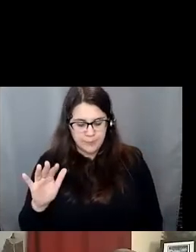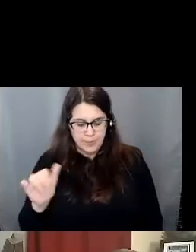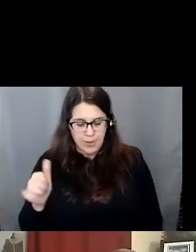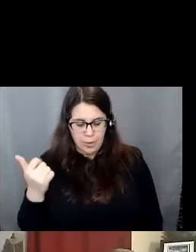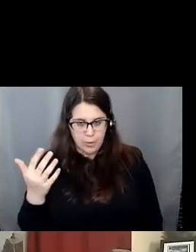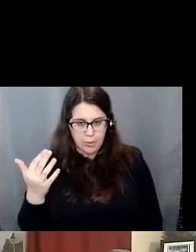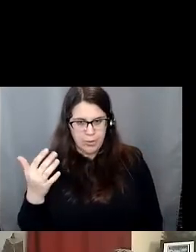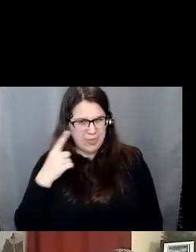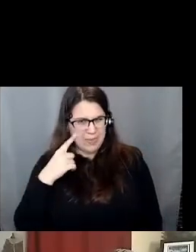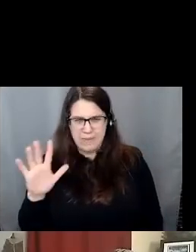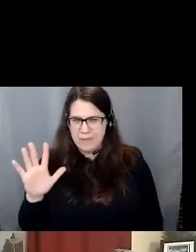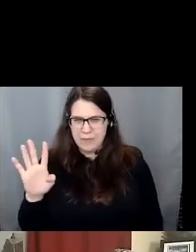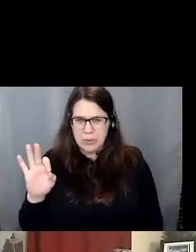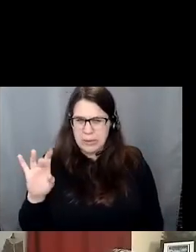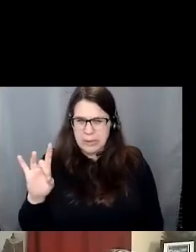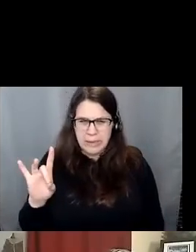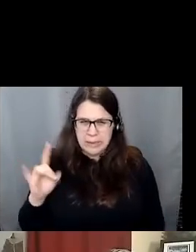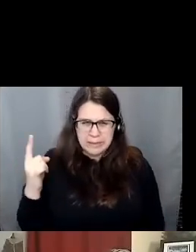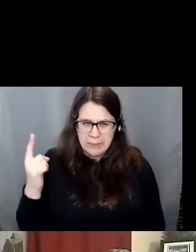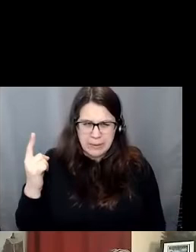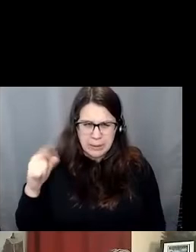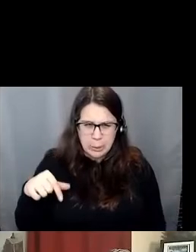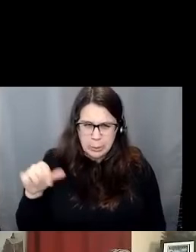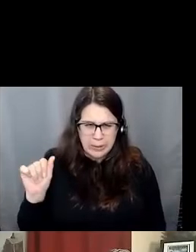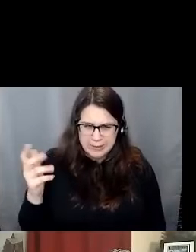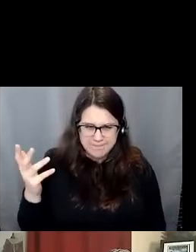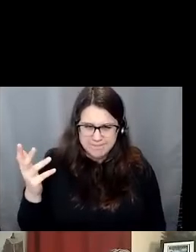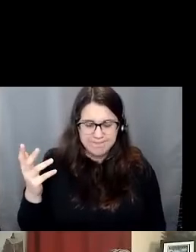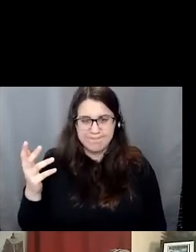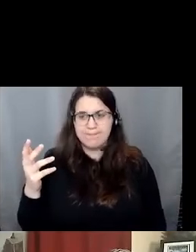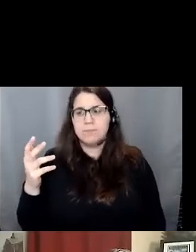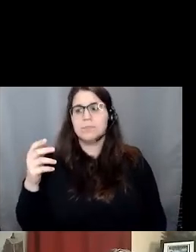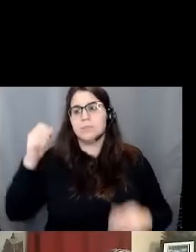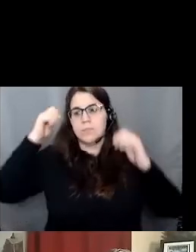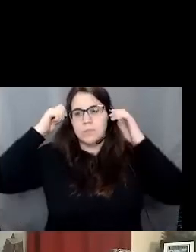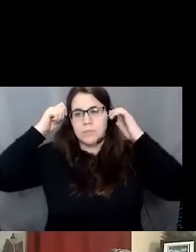like a 5498 or something that's QA that deals with